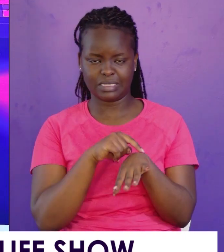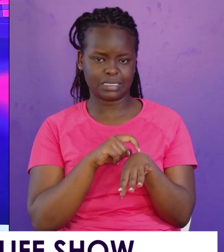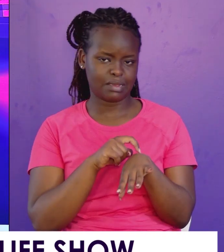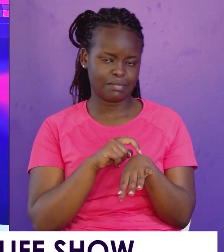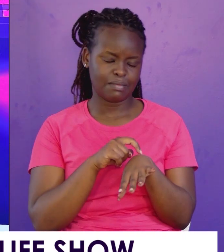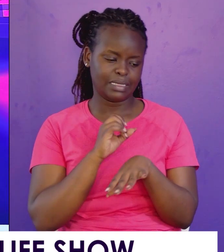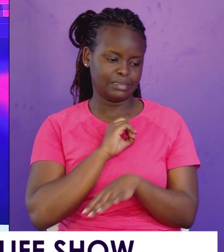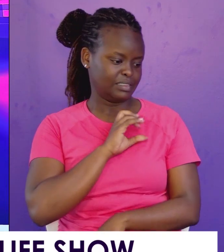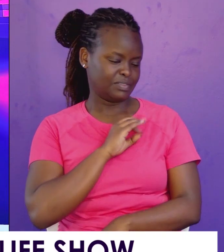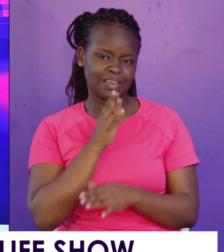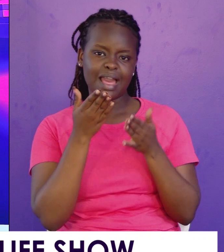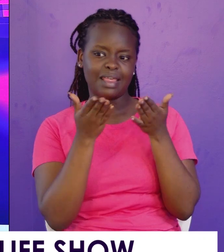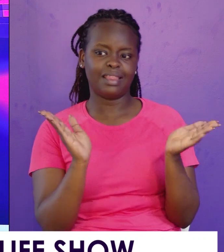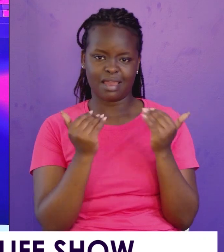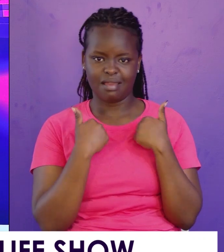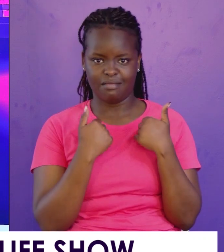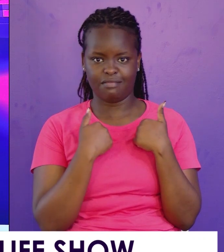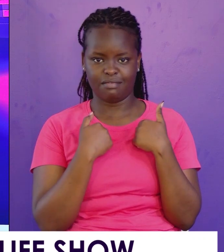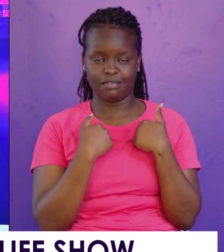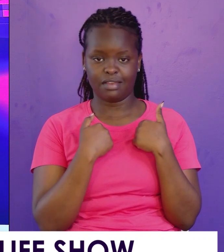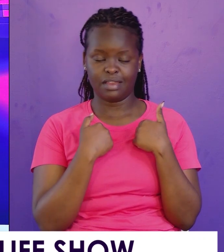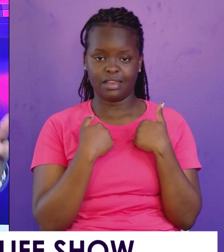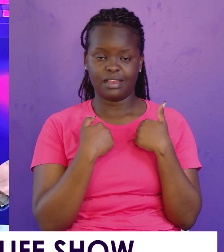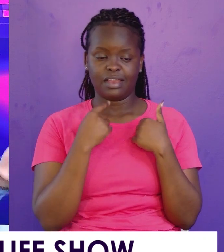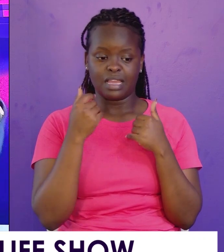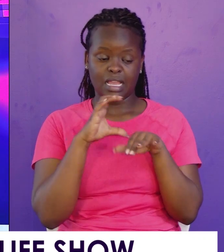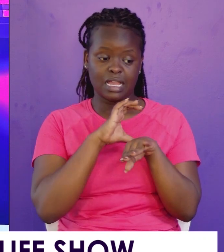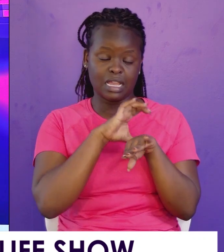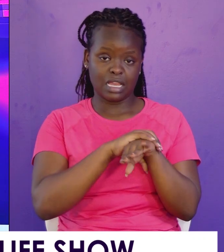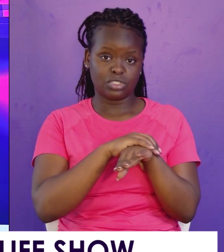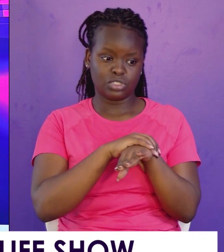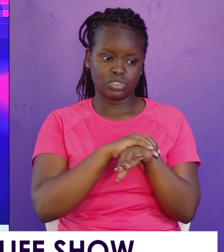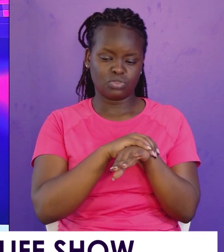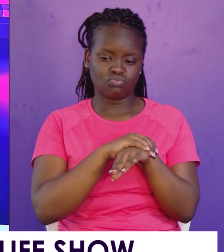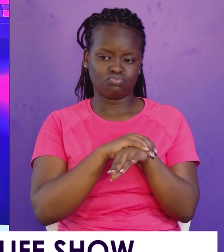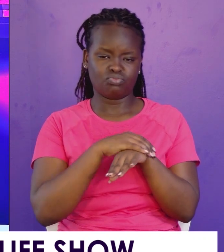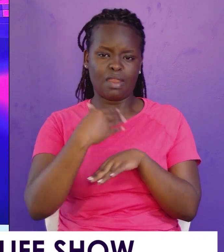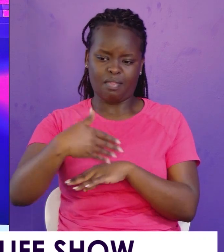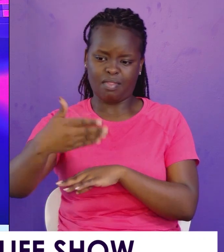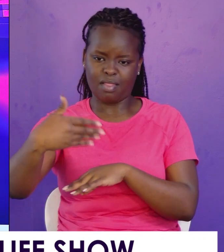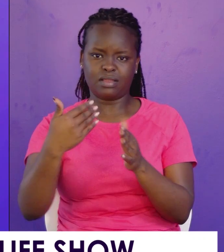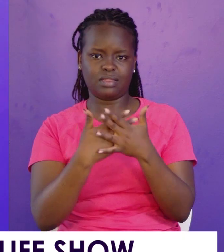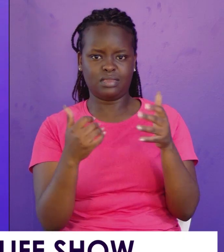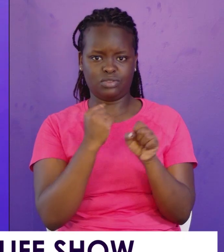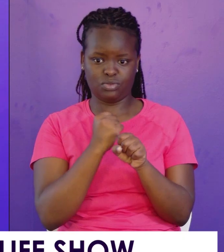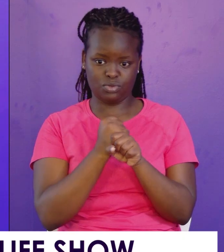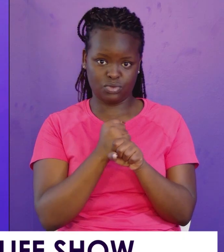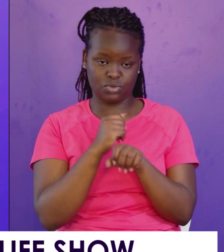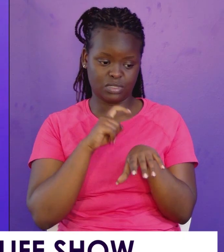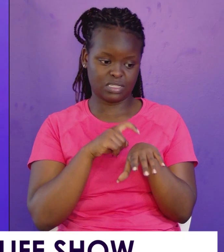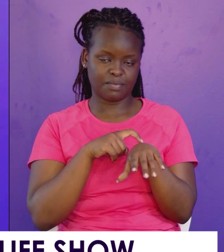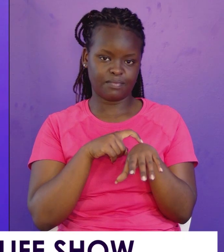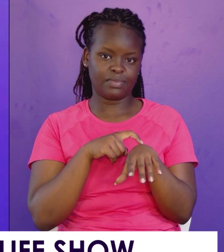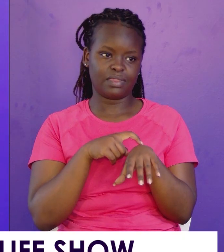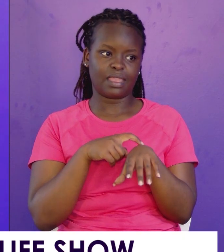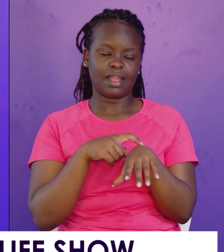the butterflies like that, you end up getting habits that you pick up. And there are people who, when they laugh, they touch the